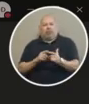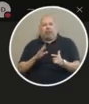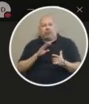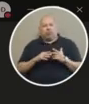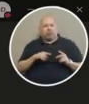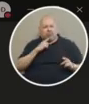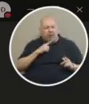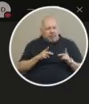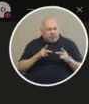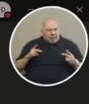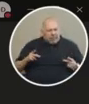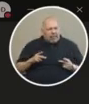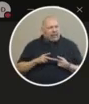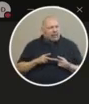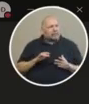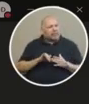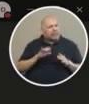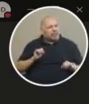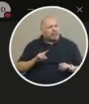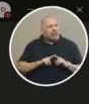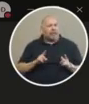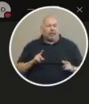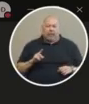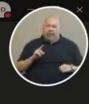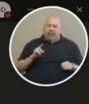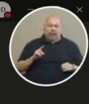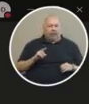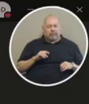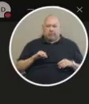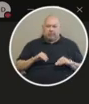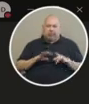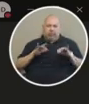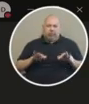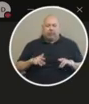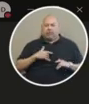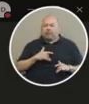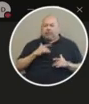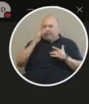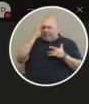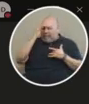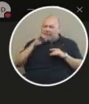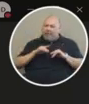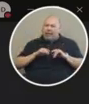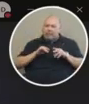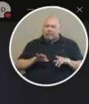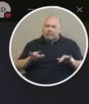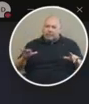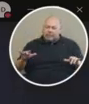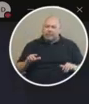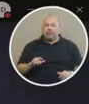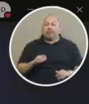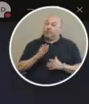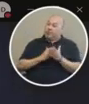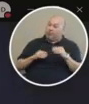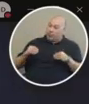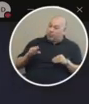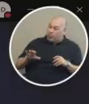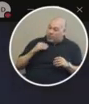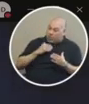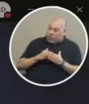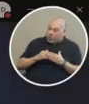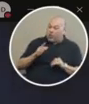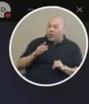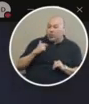towards these public places that could be breeding grounds for this virus. That's exactly it. And so there are some stores that are doing really